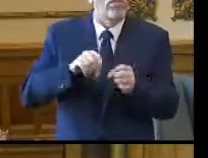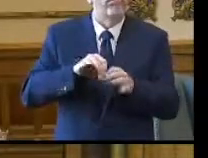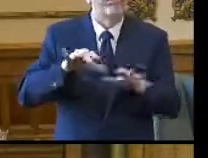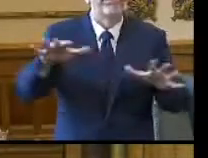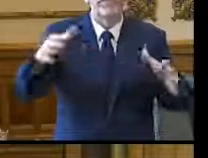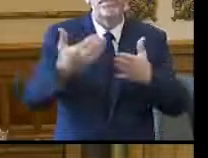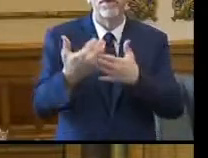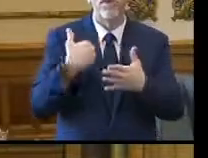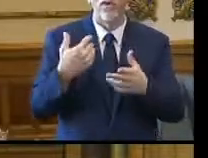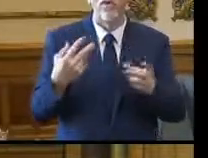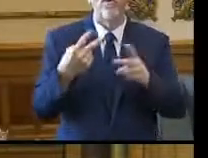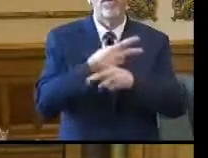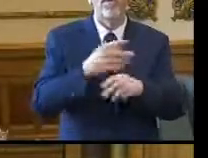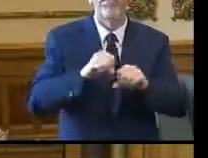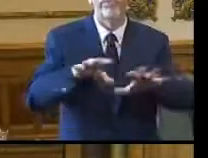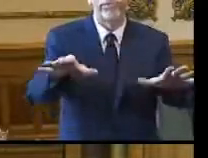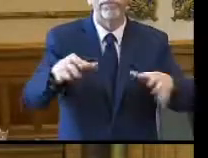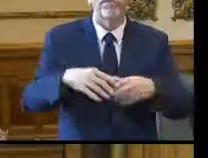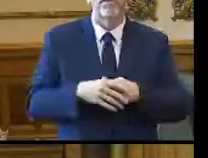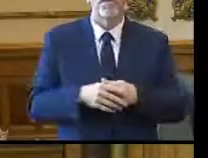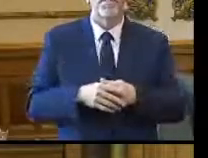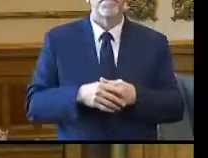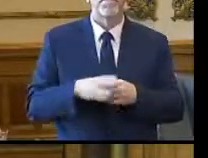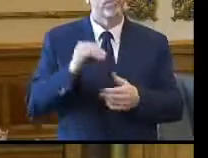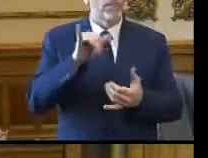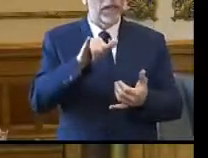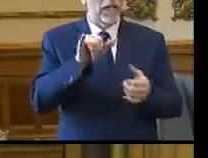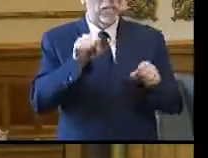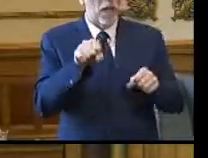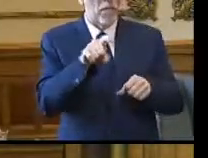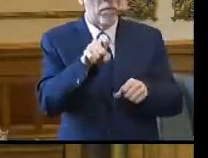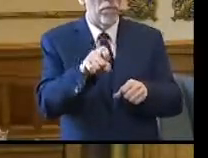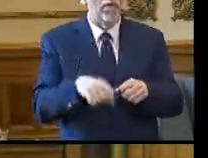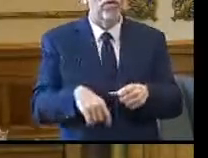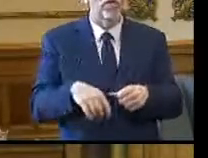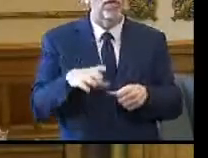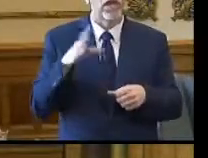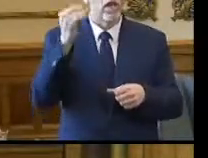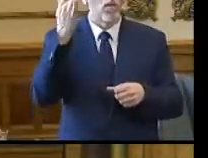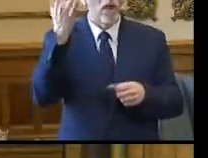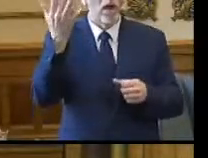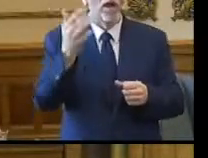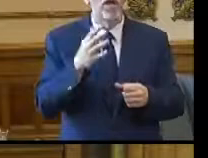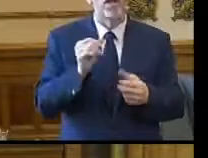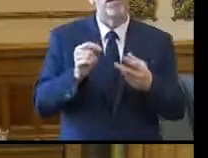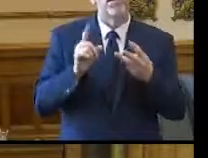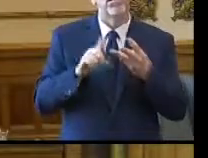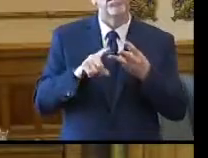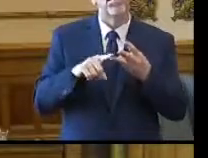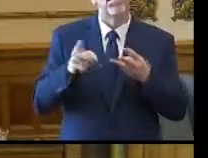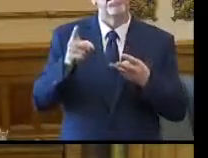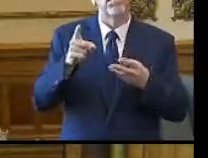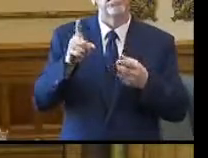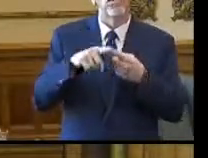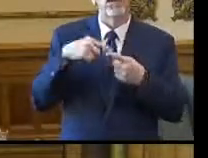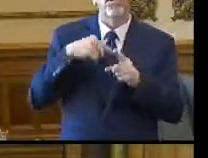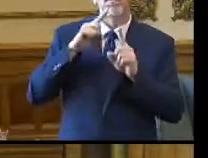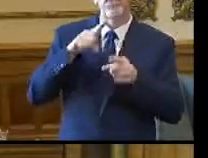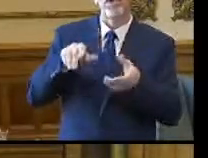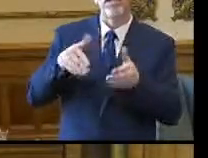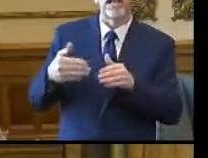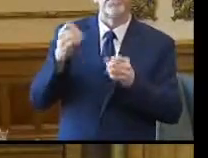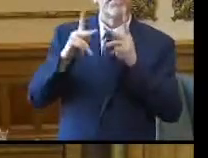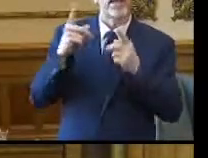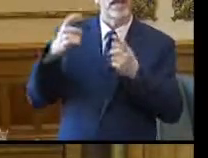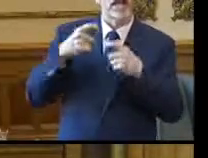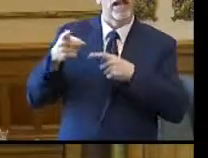testing really got going. Is that possible, and why? And finally, whenever we report a death, lots of viewers ask